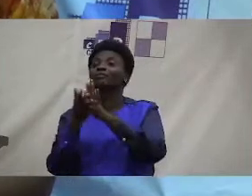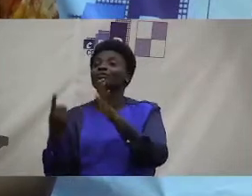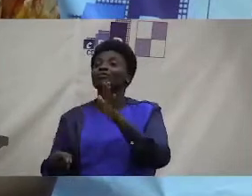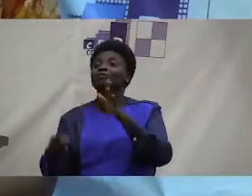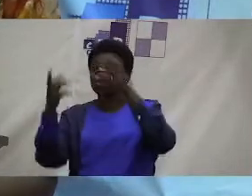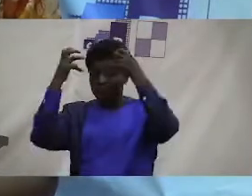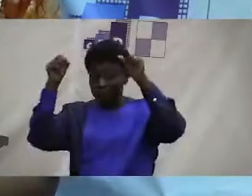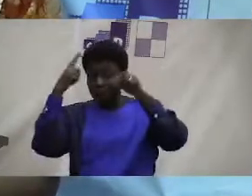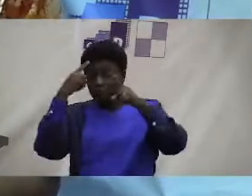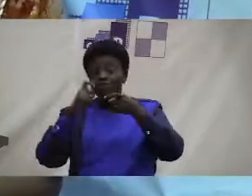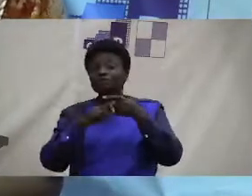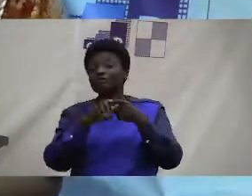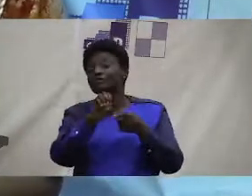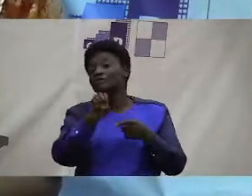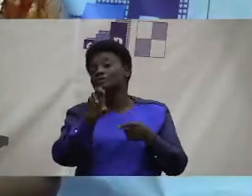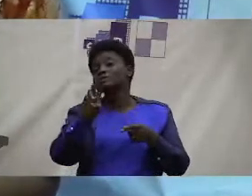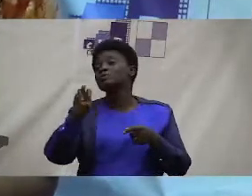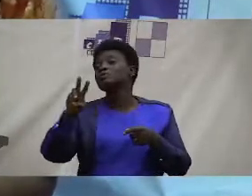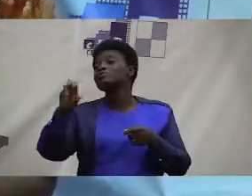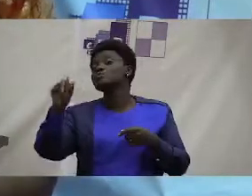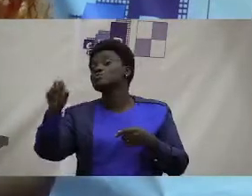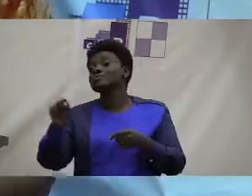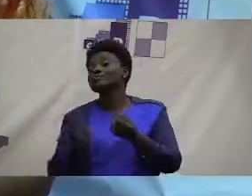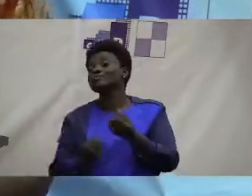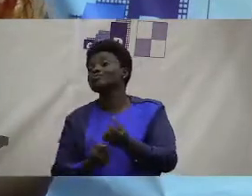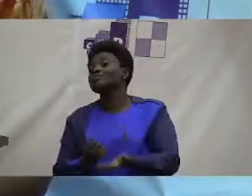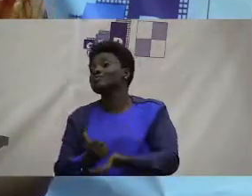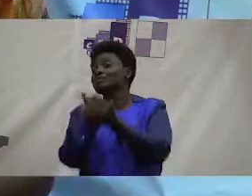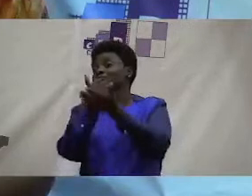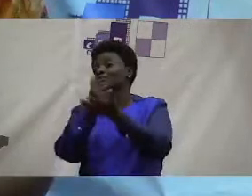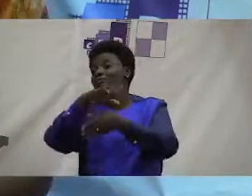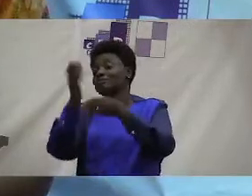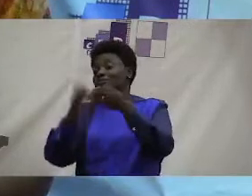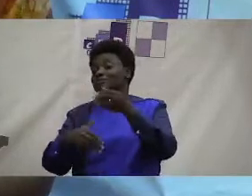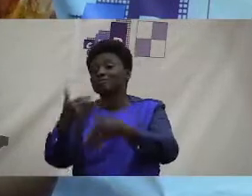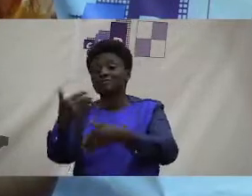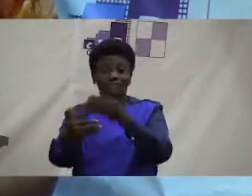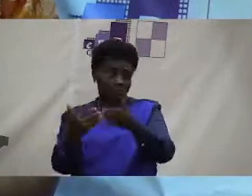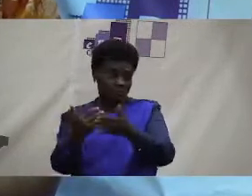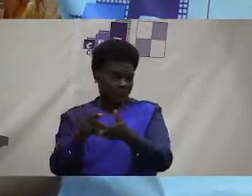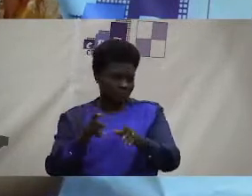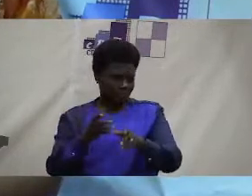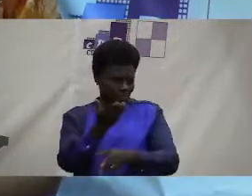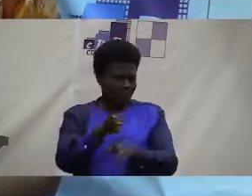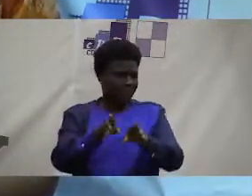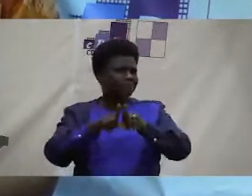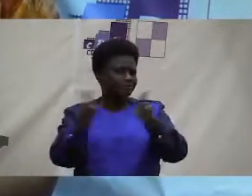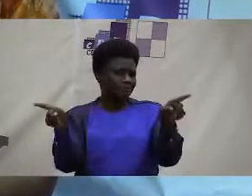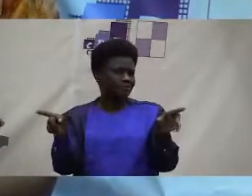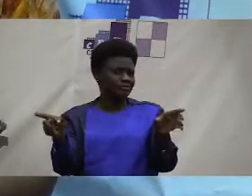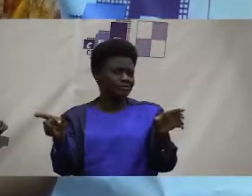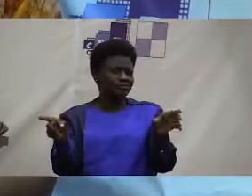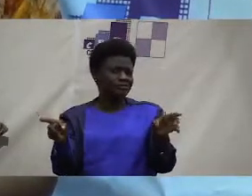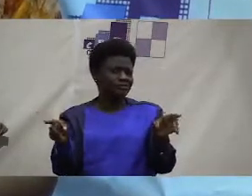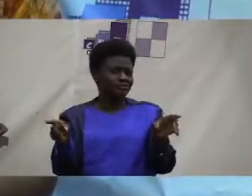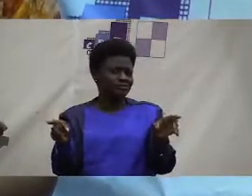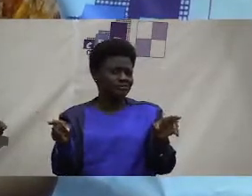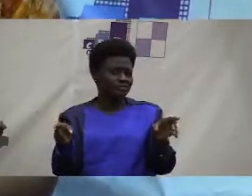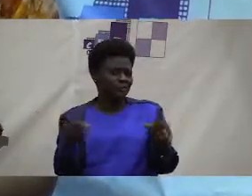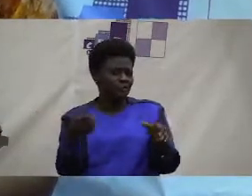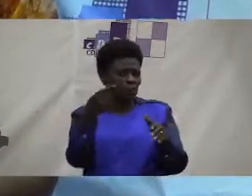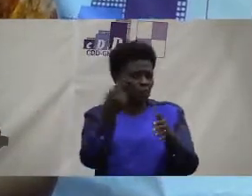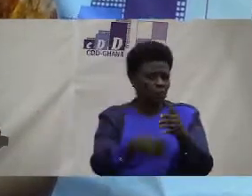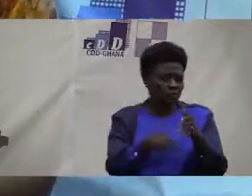of ECOWAS' insistence on completing the process. So there is a difference between, of course, the